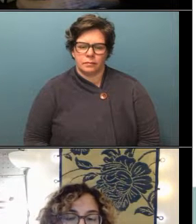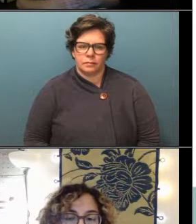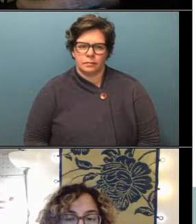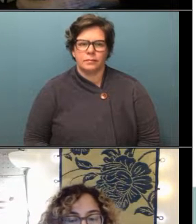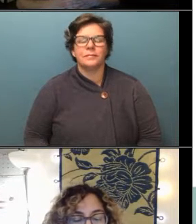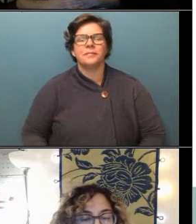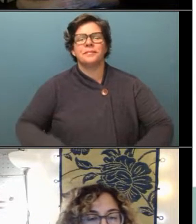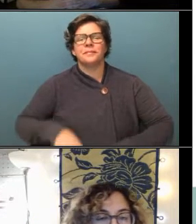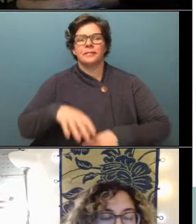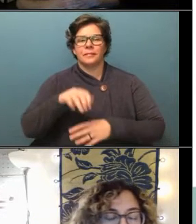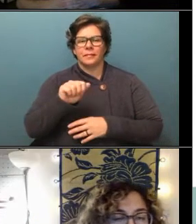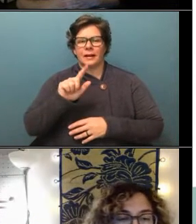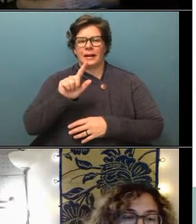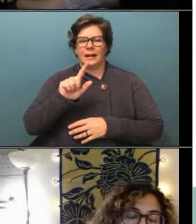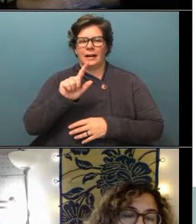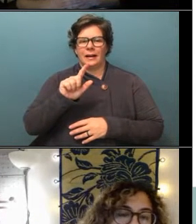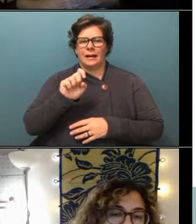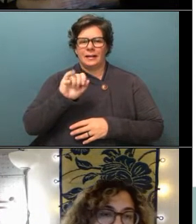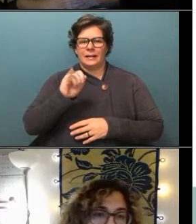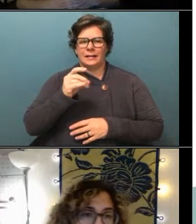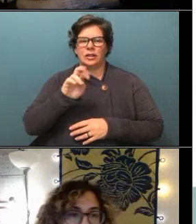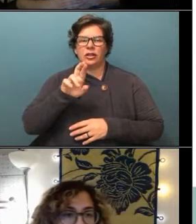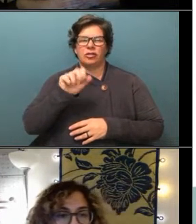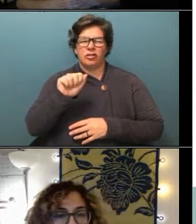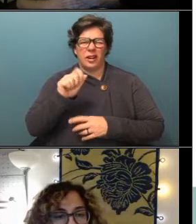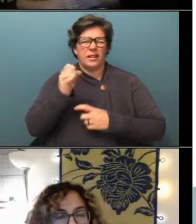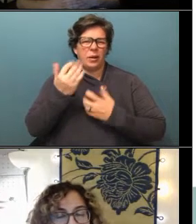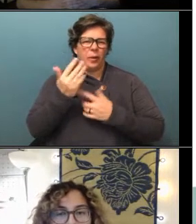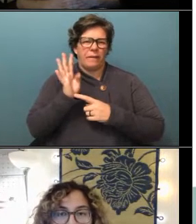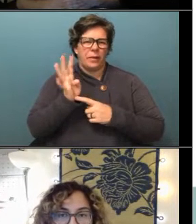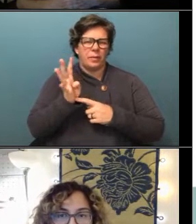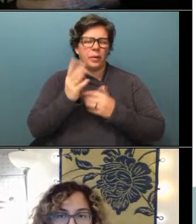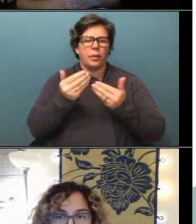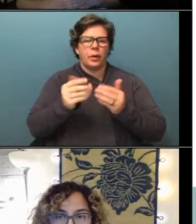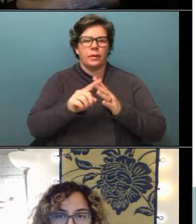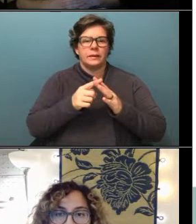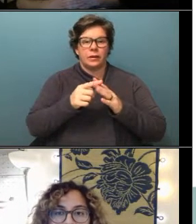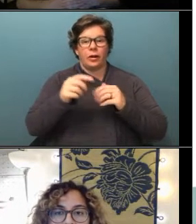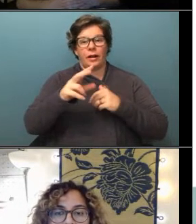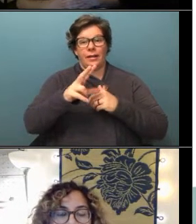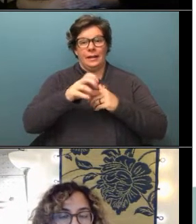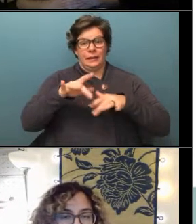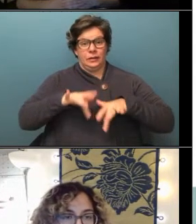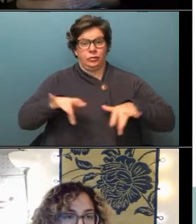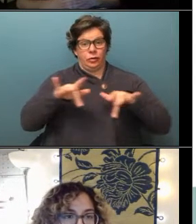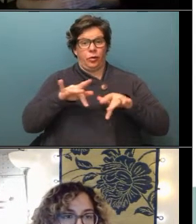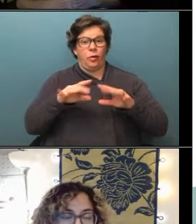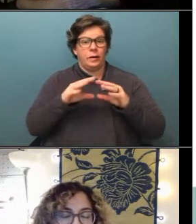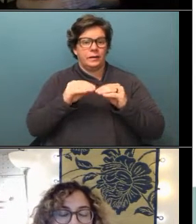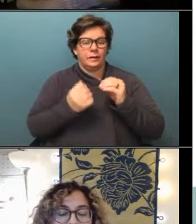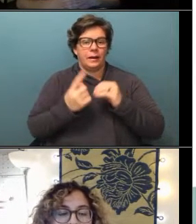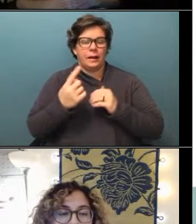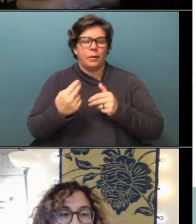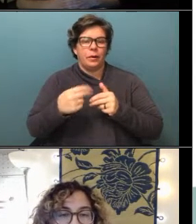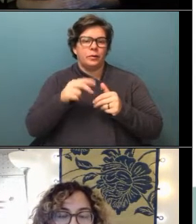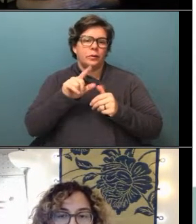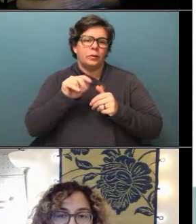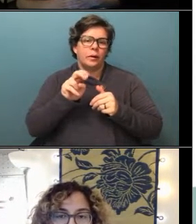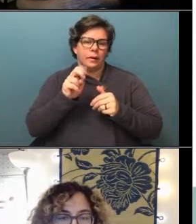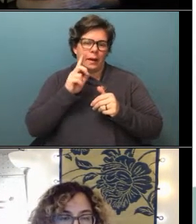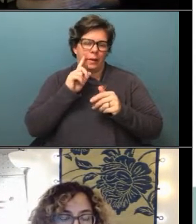All right, so we are 4 minutes in. We'll go ahead and get started. This is a recorded session, so anybody that joins late will